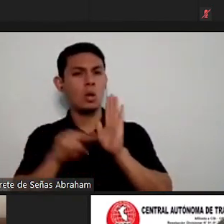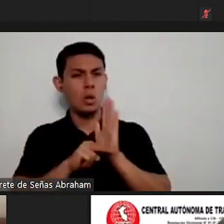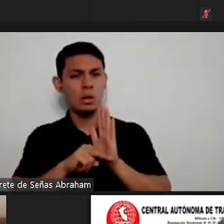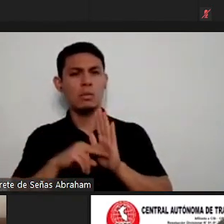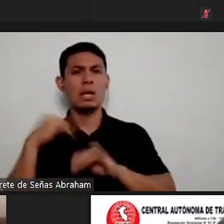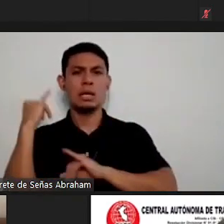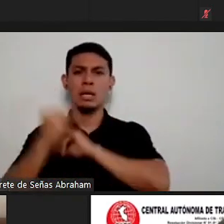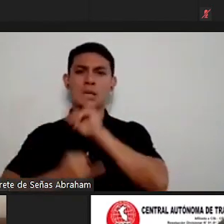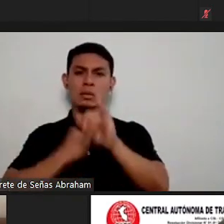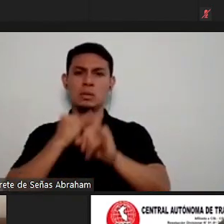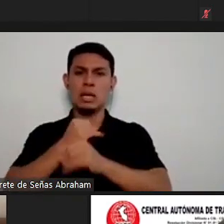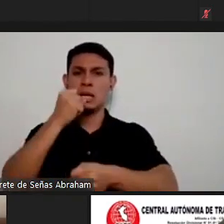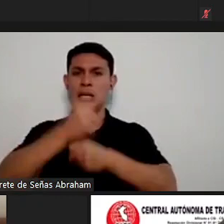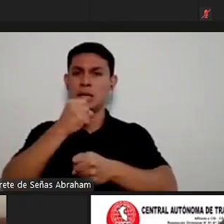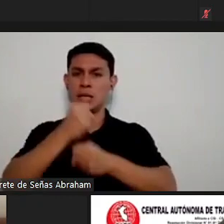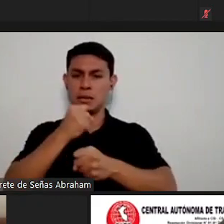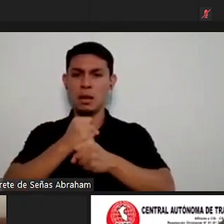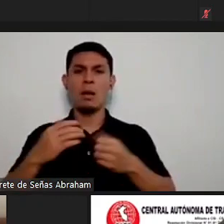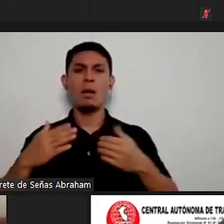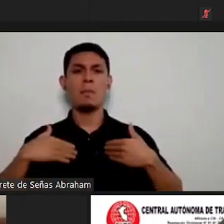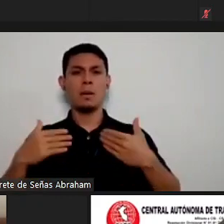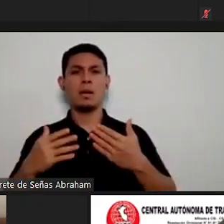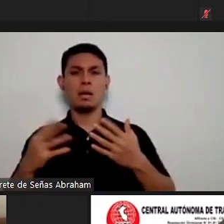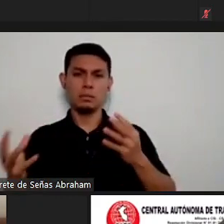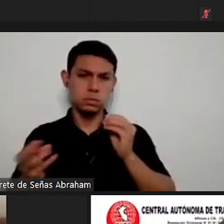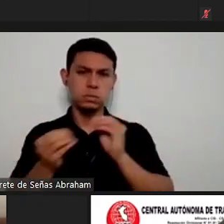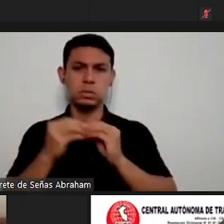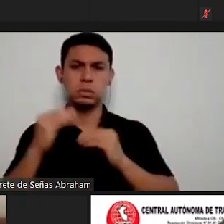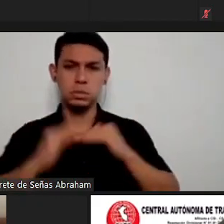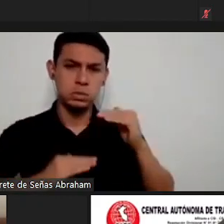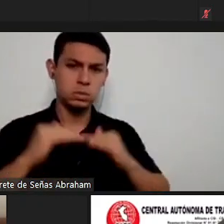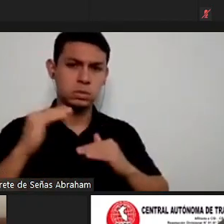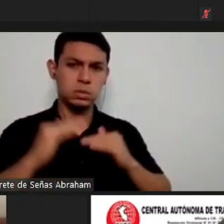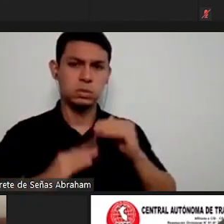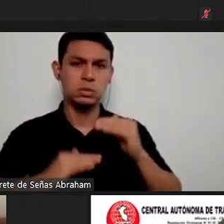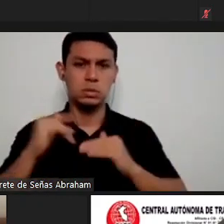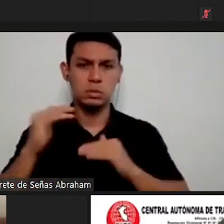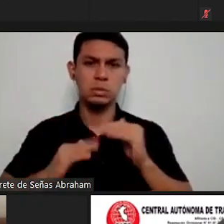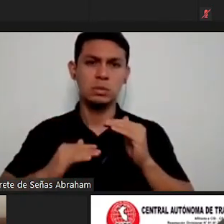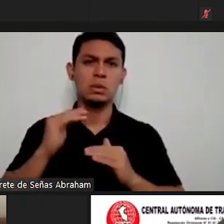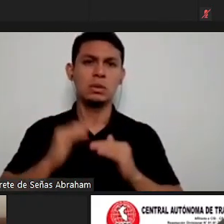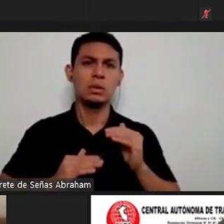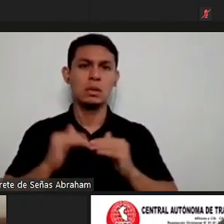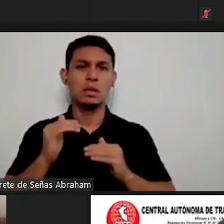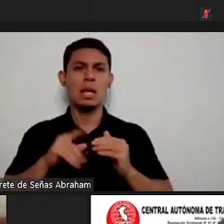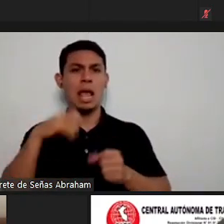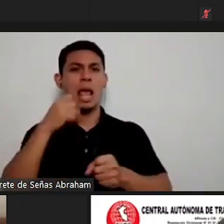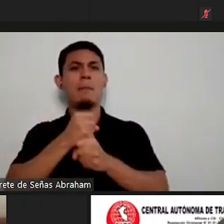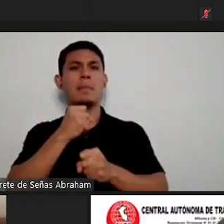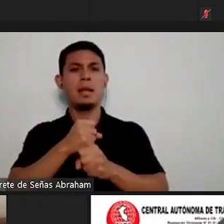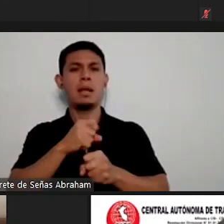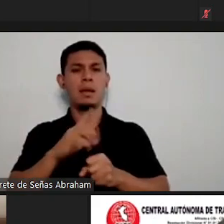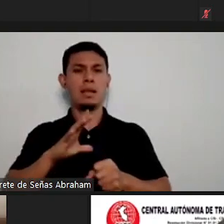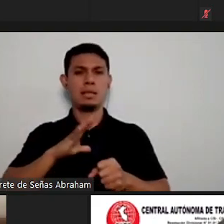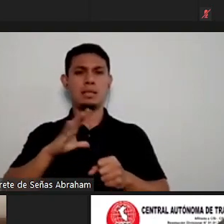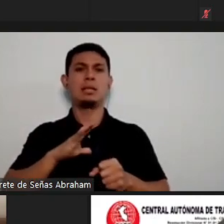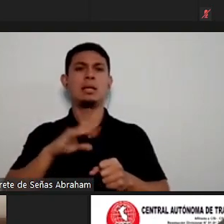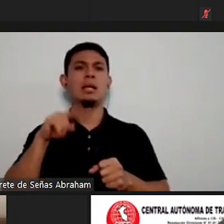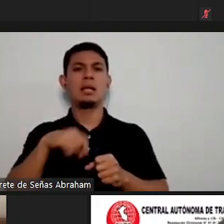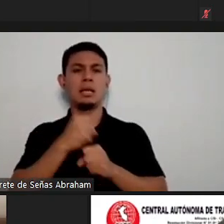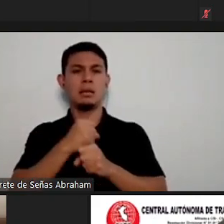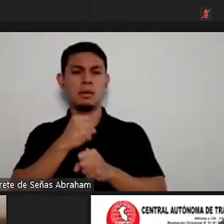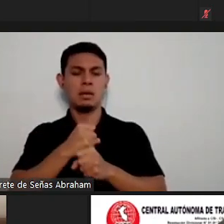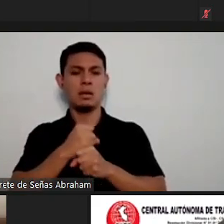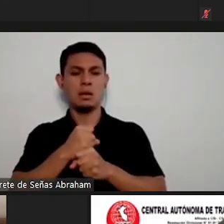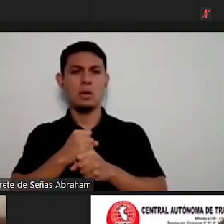principles and the standards of the ilo contribute to build up the conditions of decent